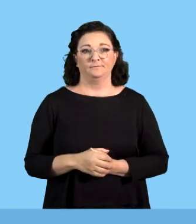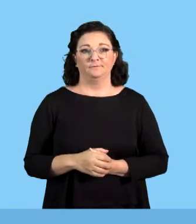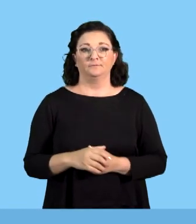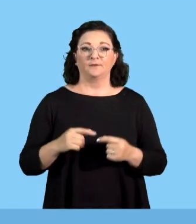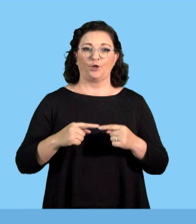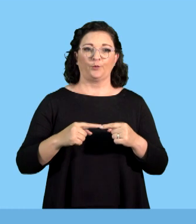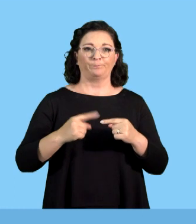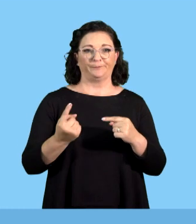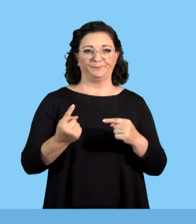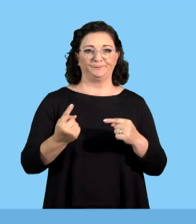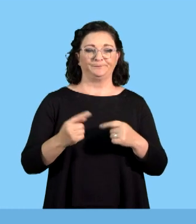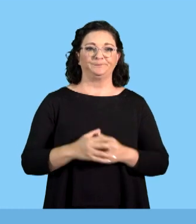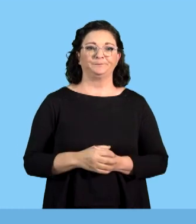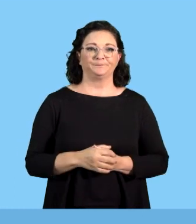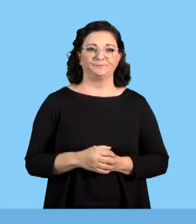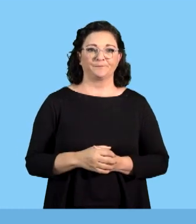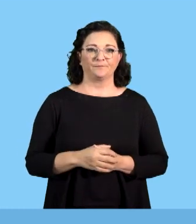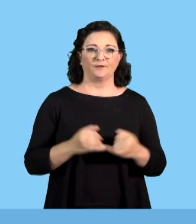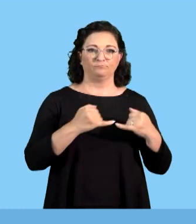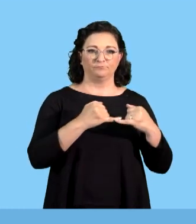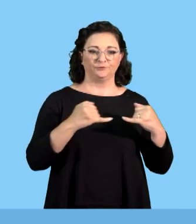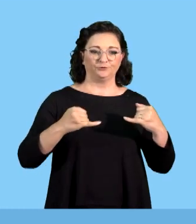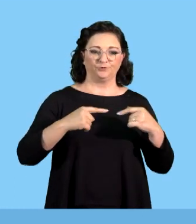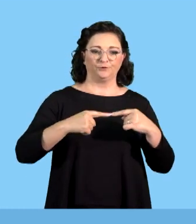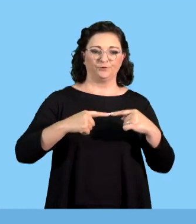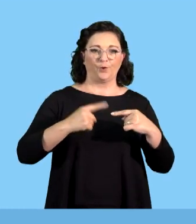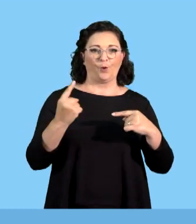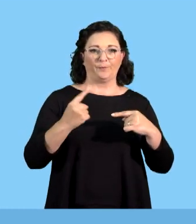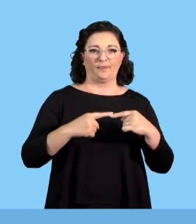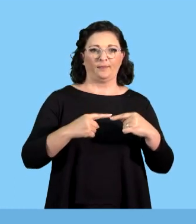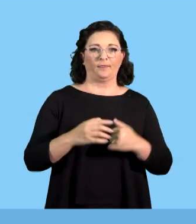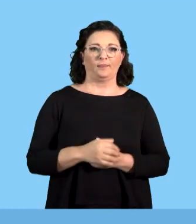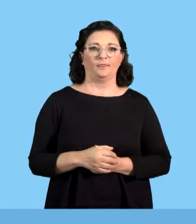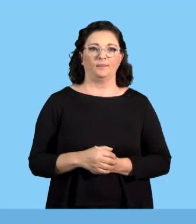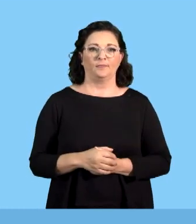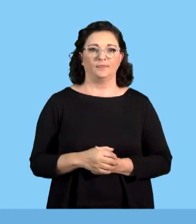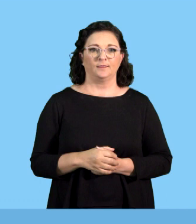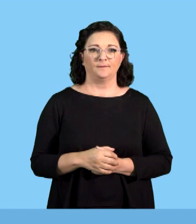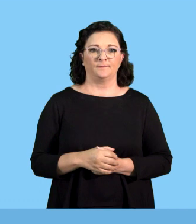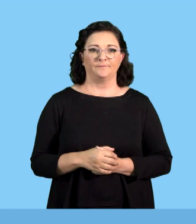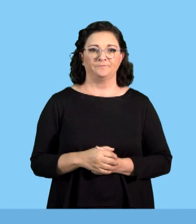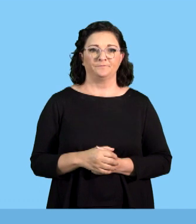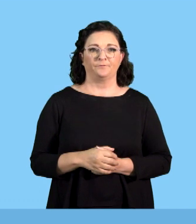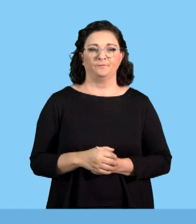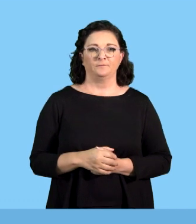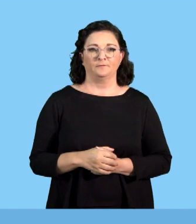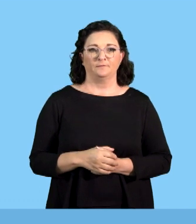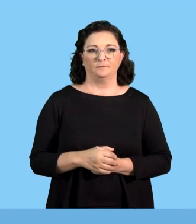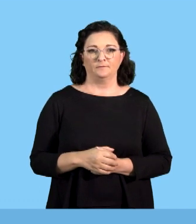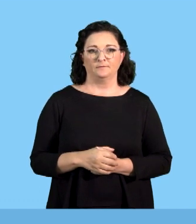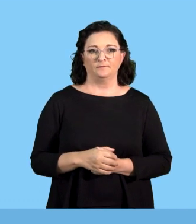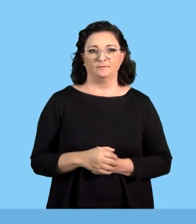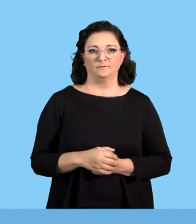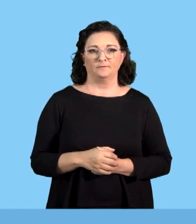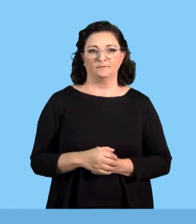also have an open switch. Now, an open switch, you can find it that is connected in the wire again. We have